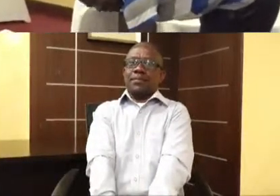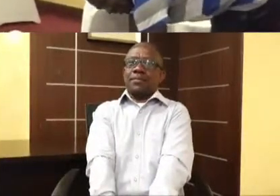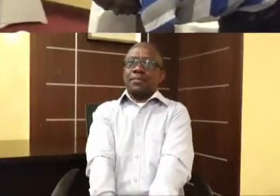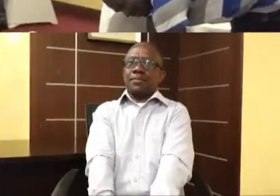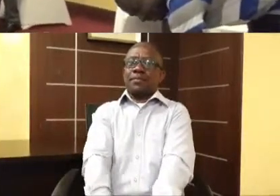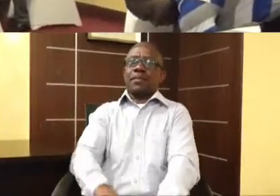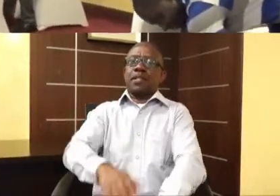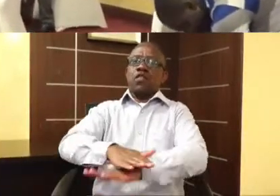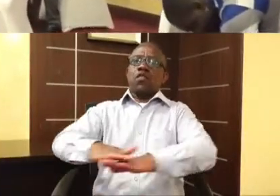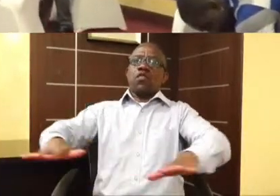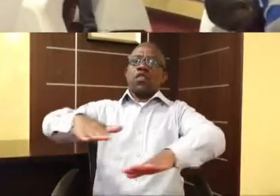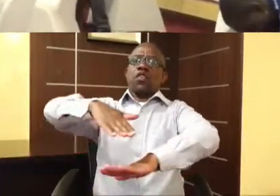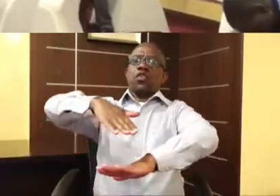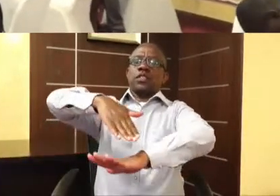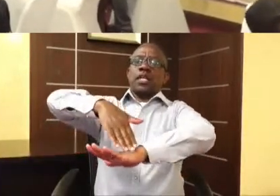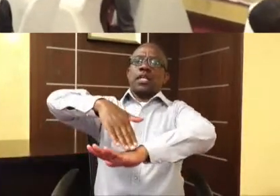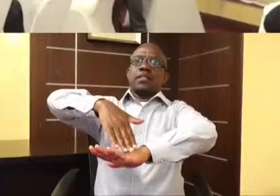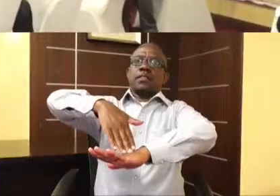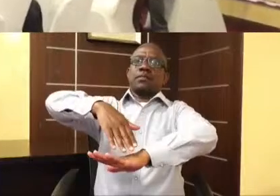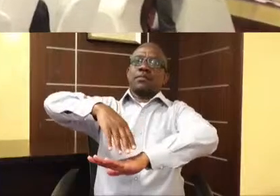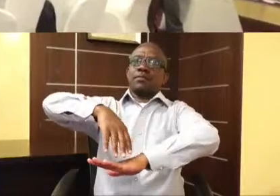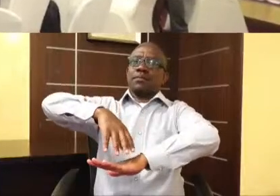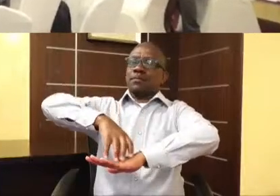Kabisa. Kabisa, kabisa, kabisa.